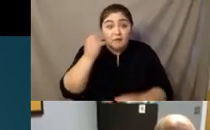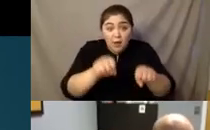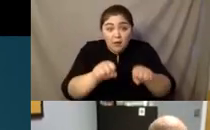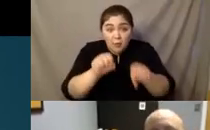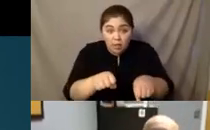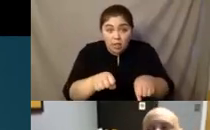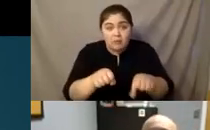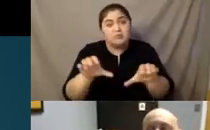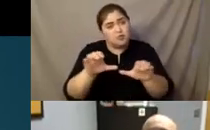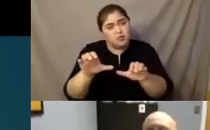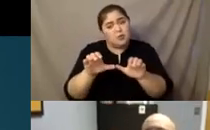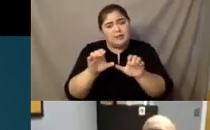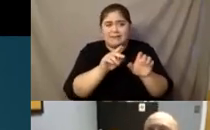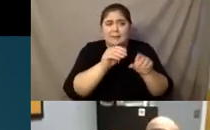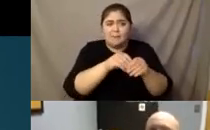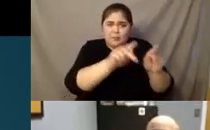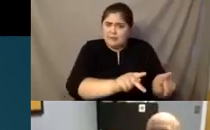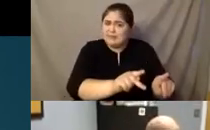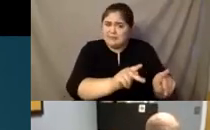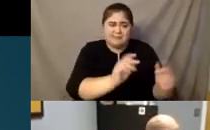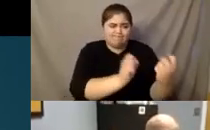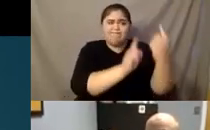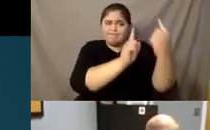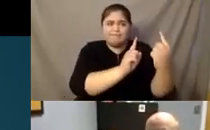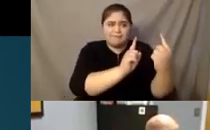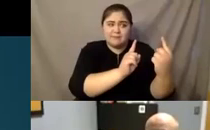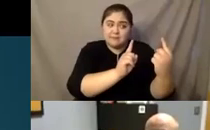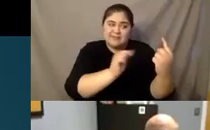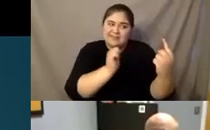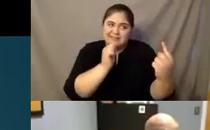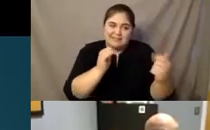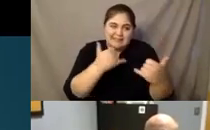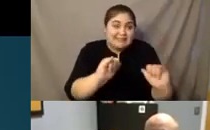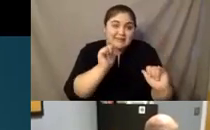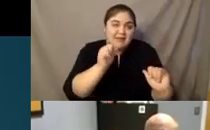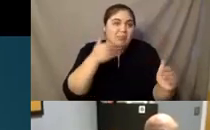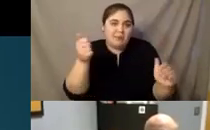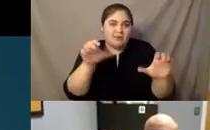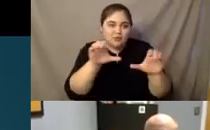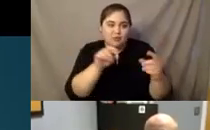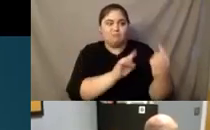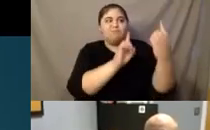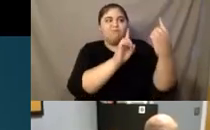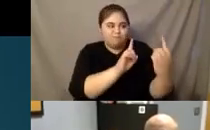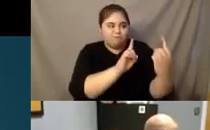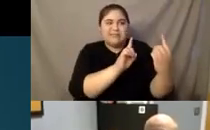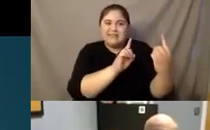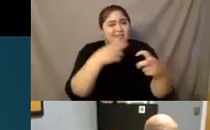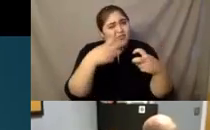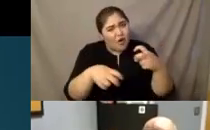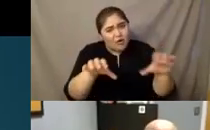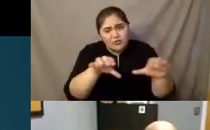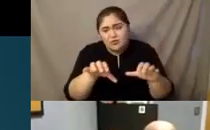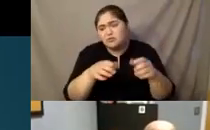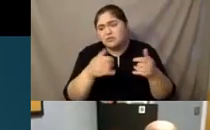do it in person. It's not even ideal in person, honestly, because It's even sometimes hard to do those things and create